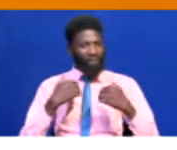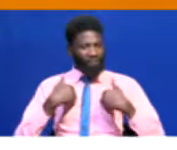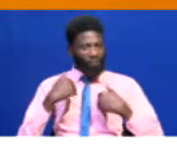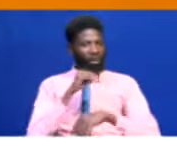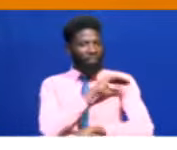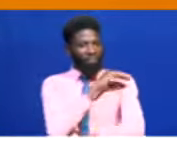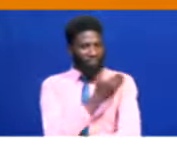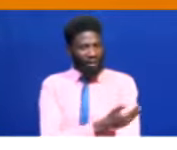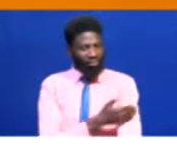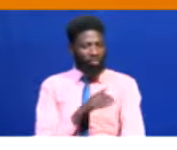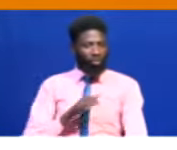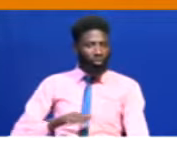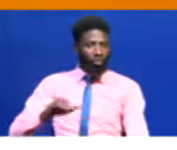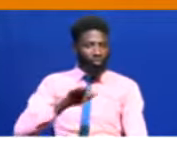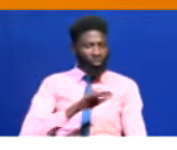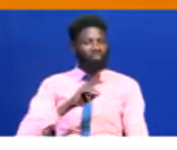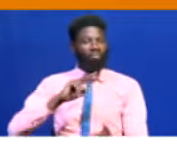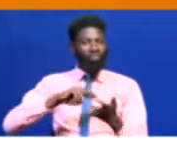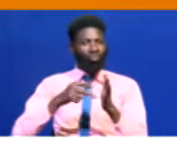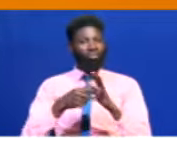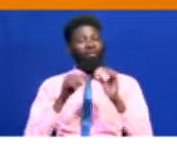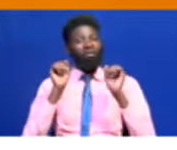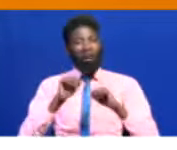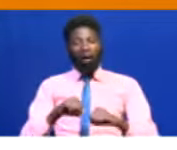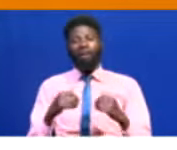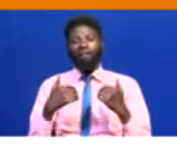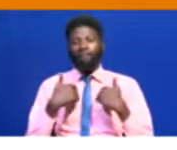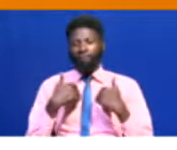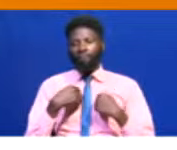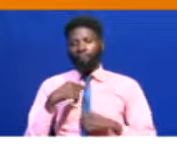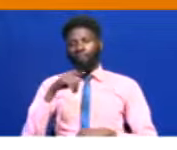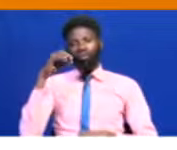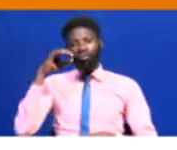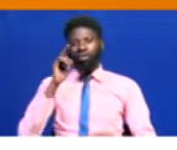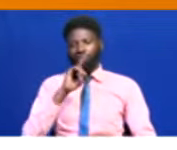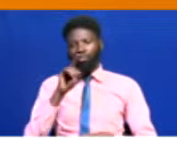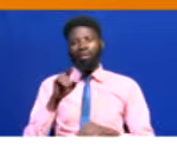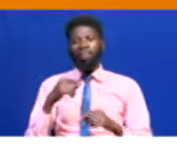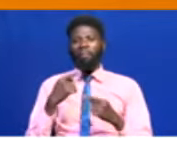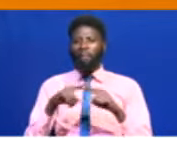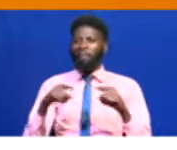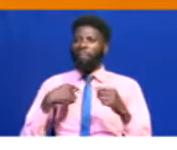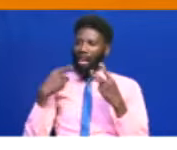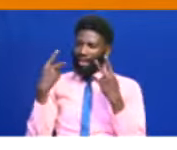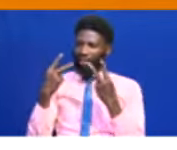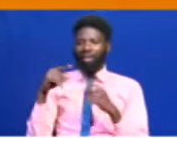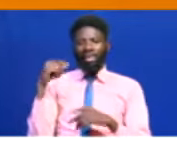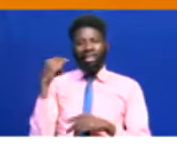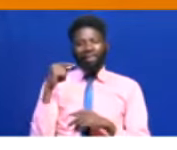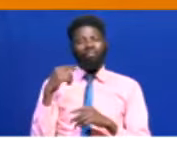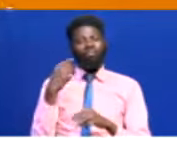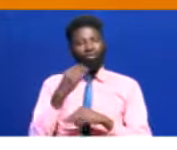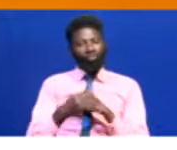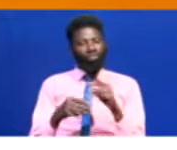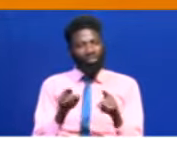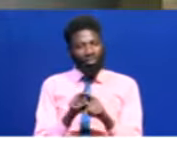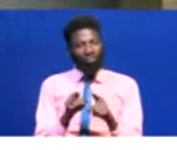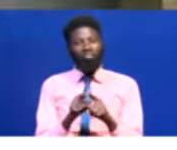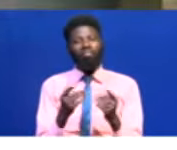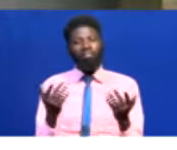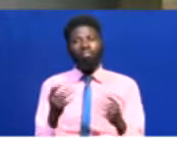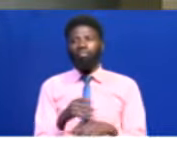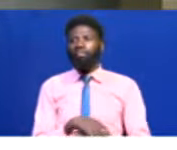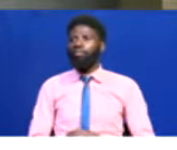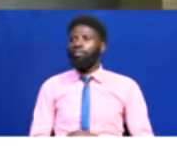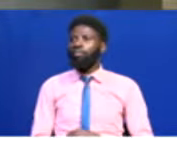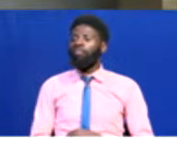actually get onto this project? Other than the Jua Kali aspect, I'm looking at the green material as well as, these emerging trends. Yes, we